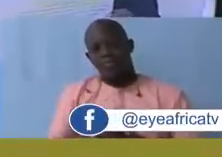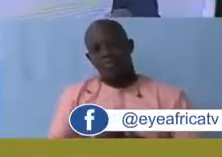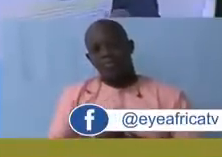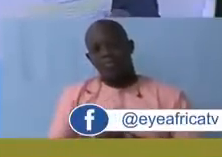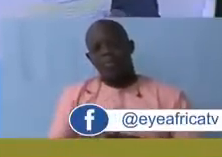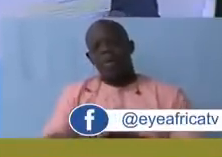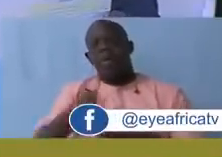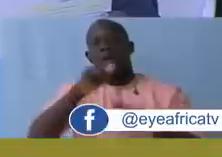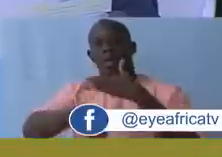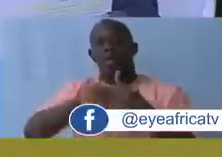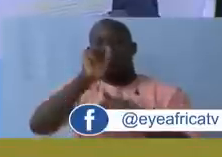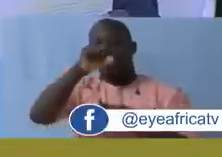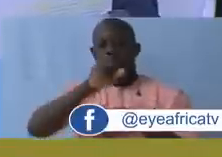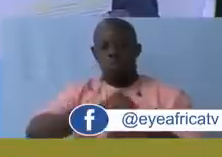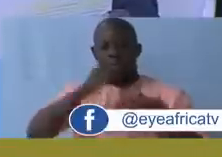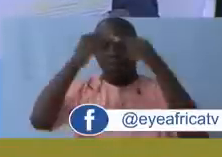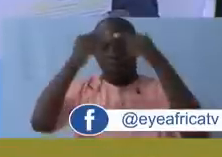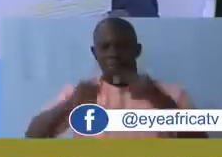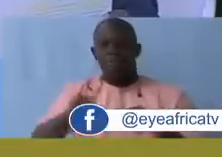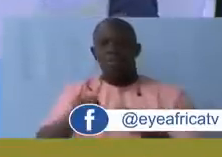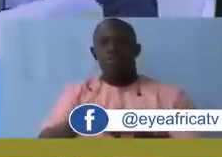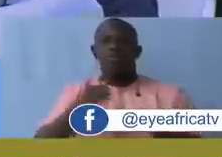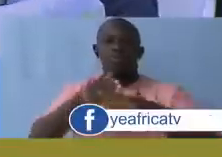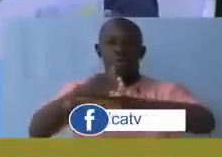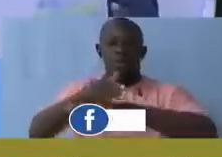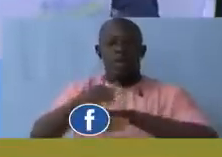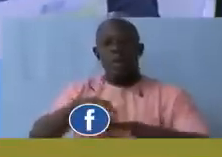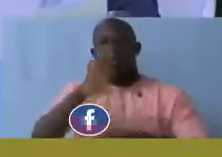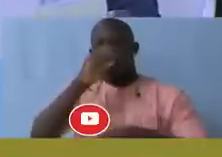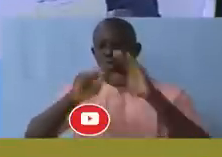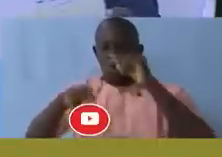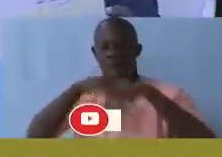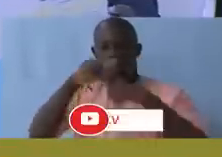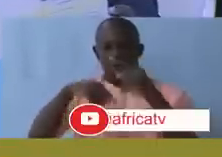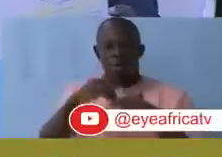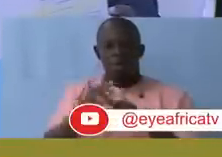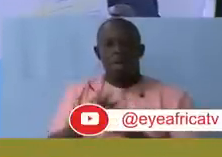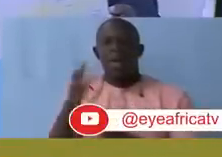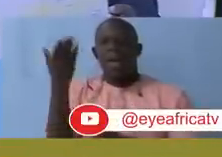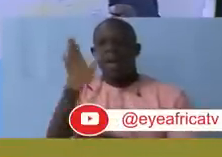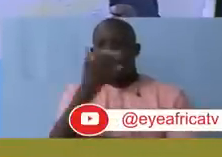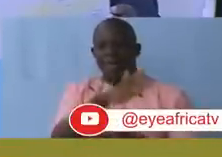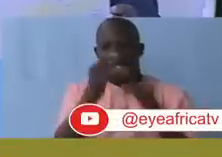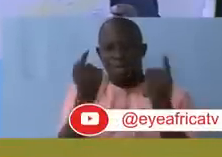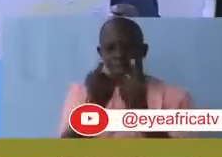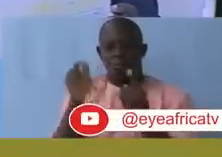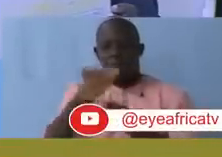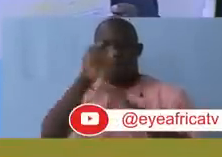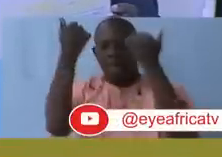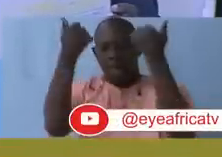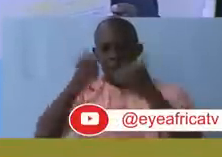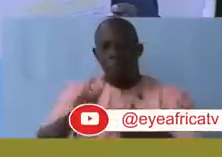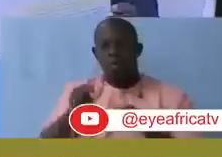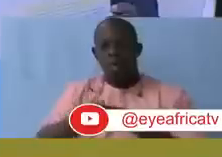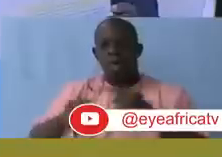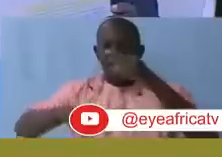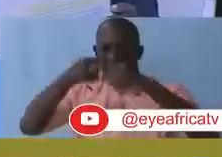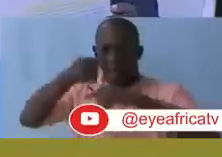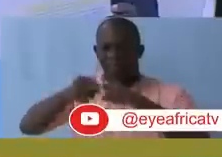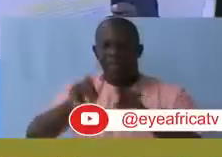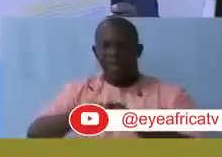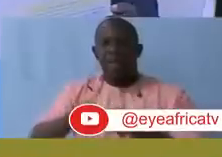In your statement, you continued to lament that whatever happened after handing the results to